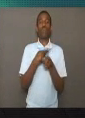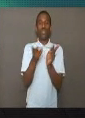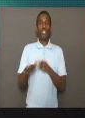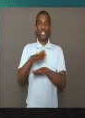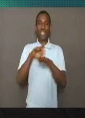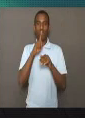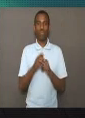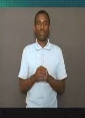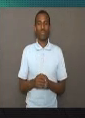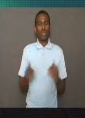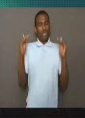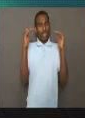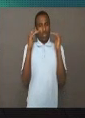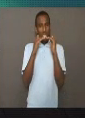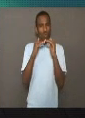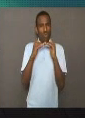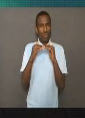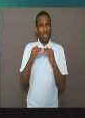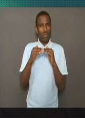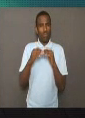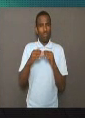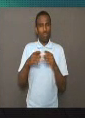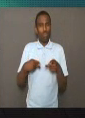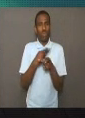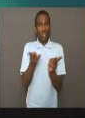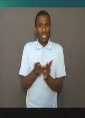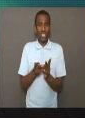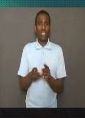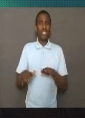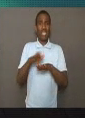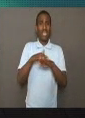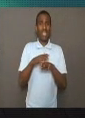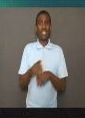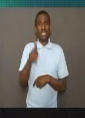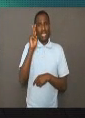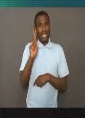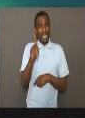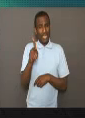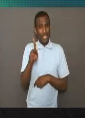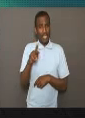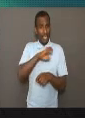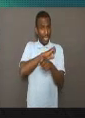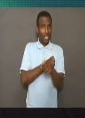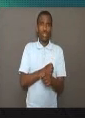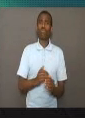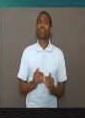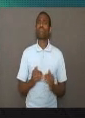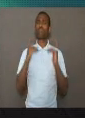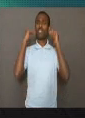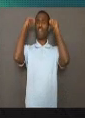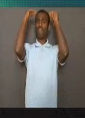At equilibrium, the kinetic energy is at its maximum